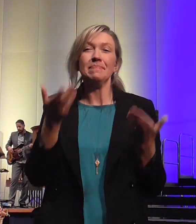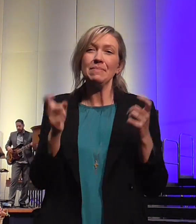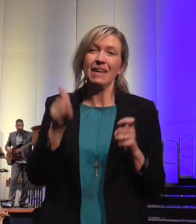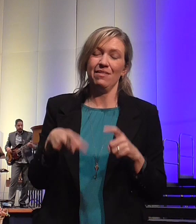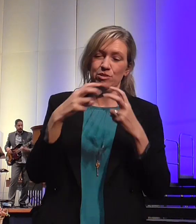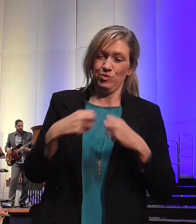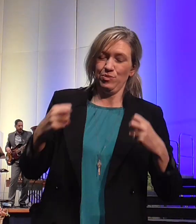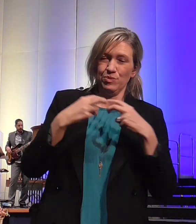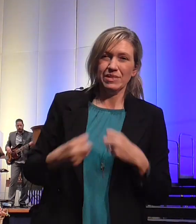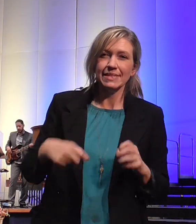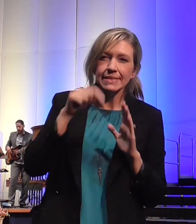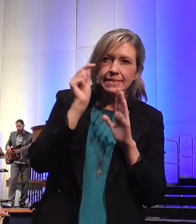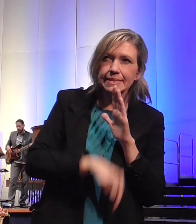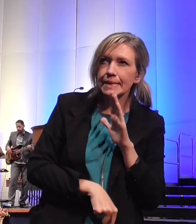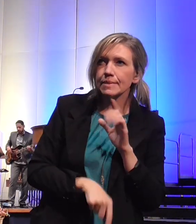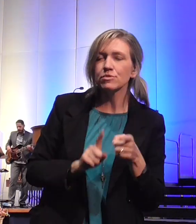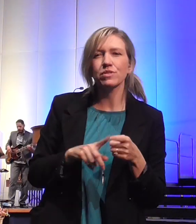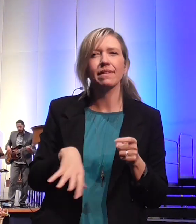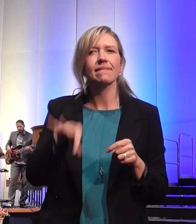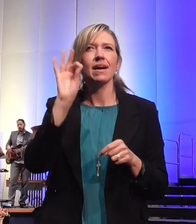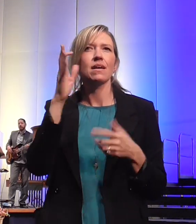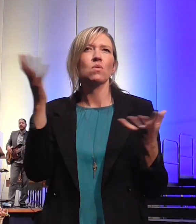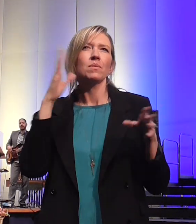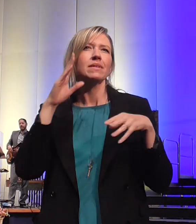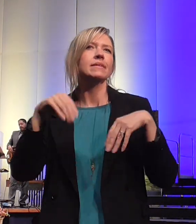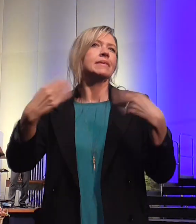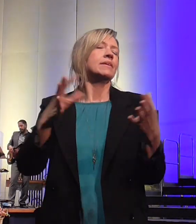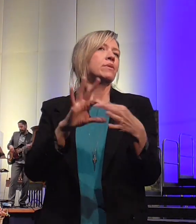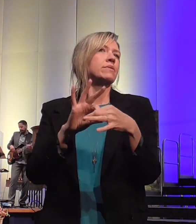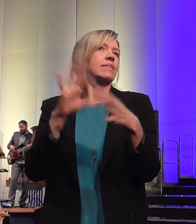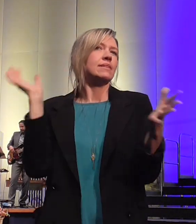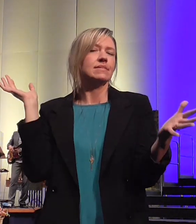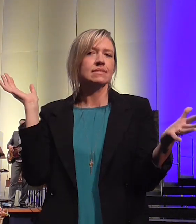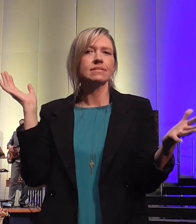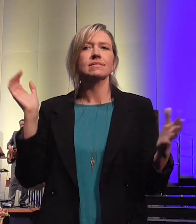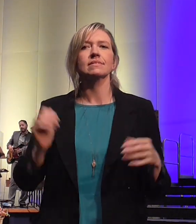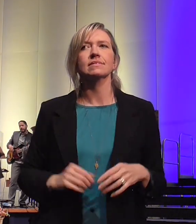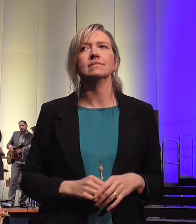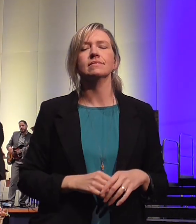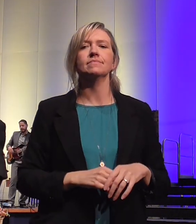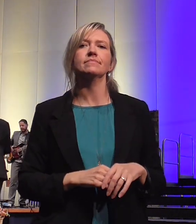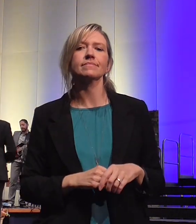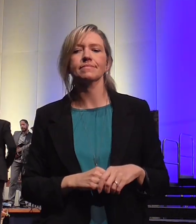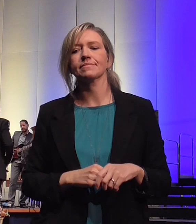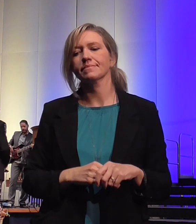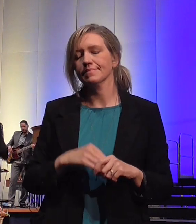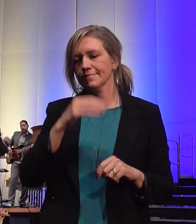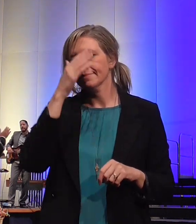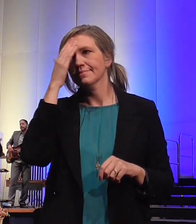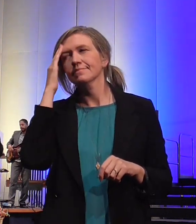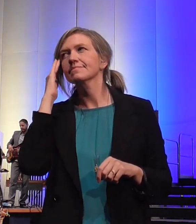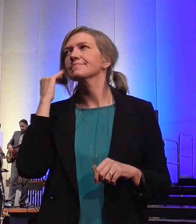Well, you may have to dig deeper to find what will release you.